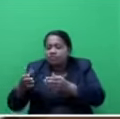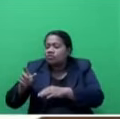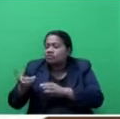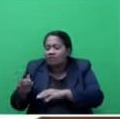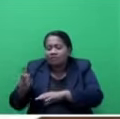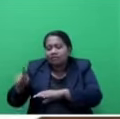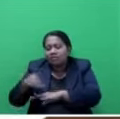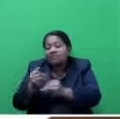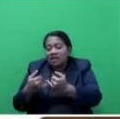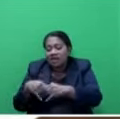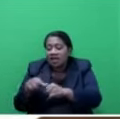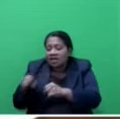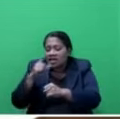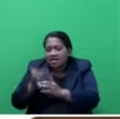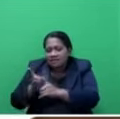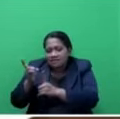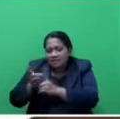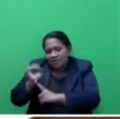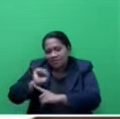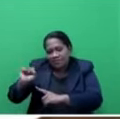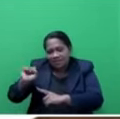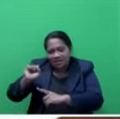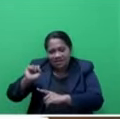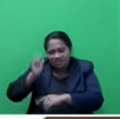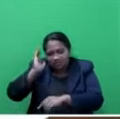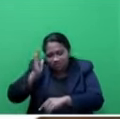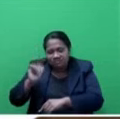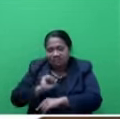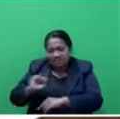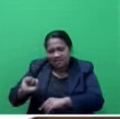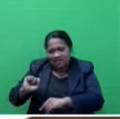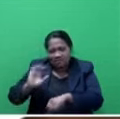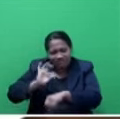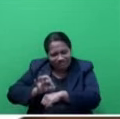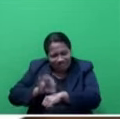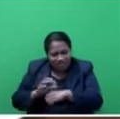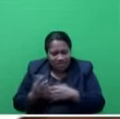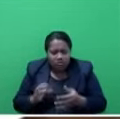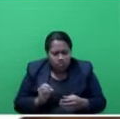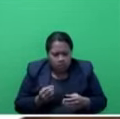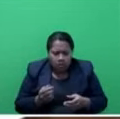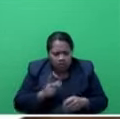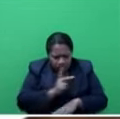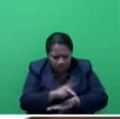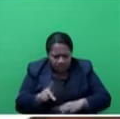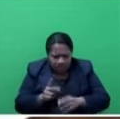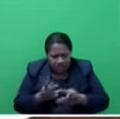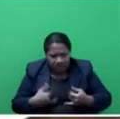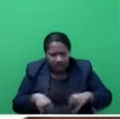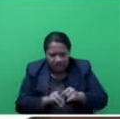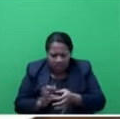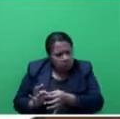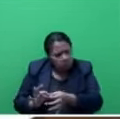sectors. Previous generations of Pacific leaders understood this well, and we established together a number of